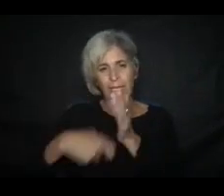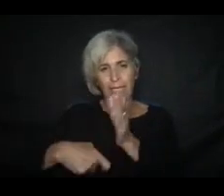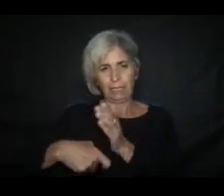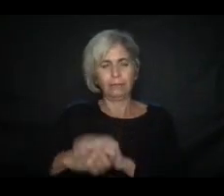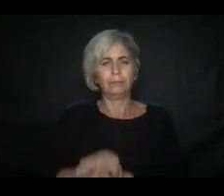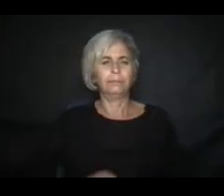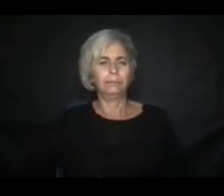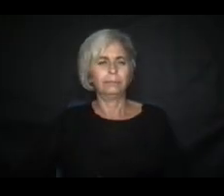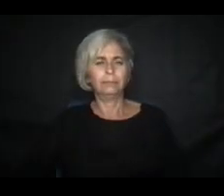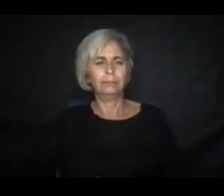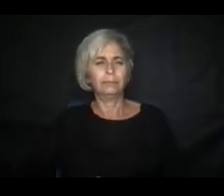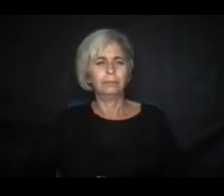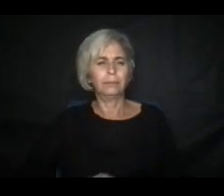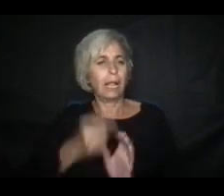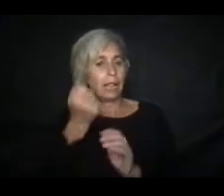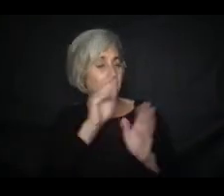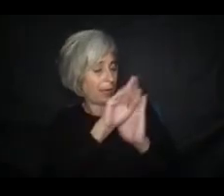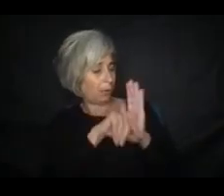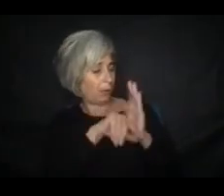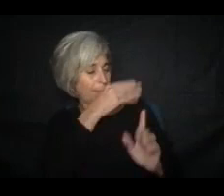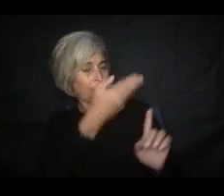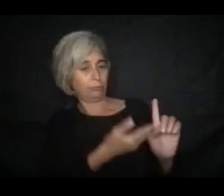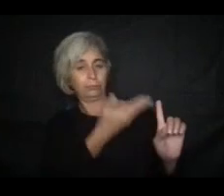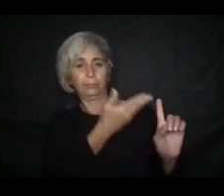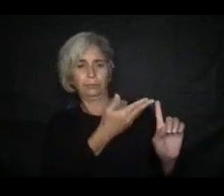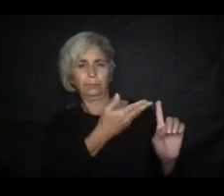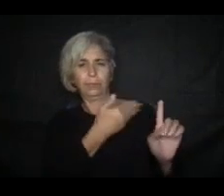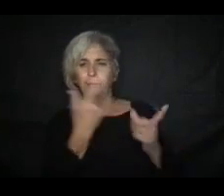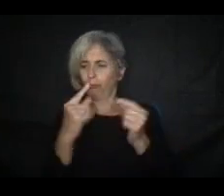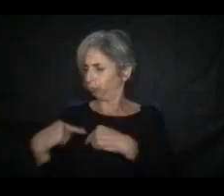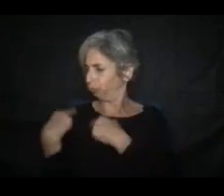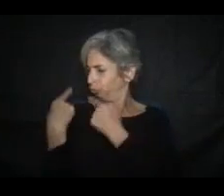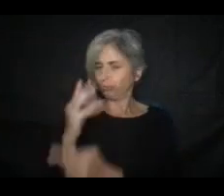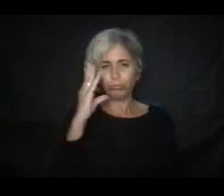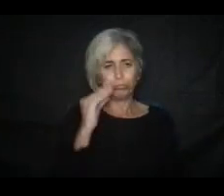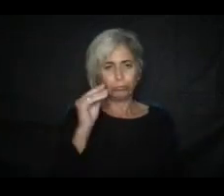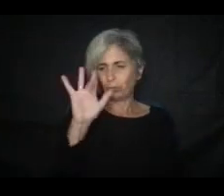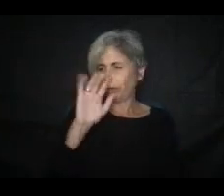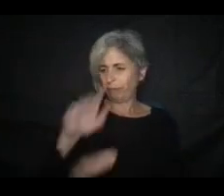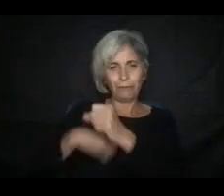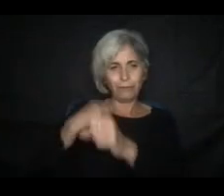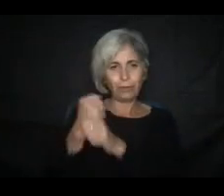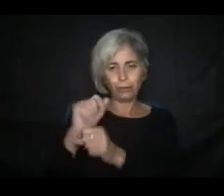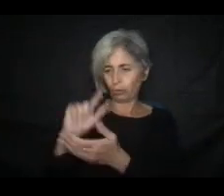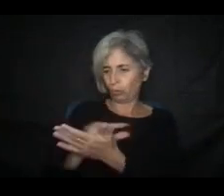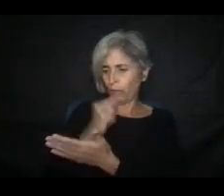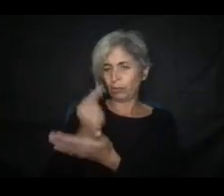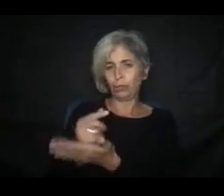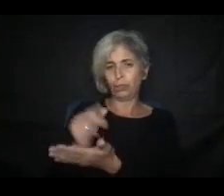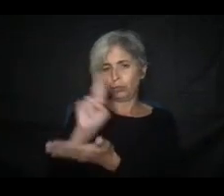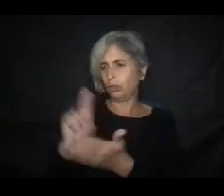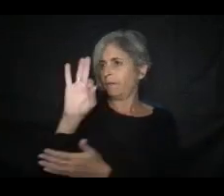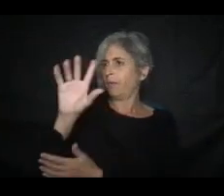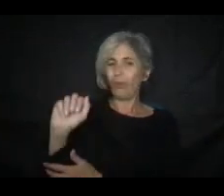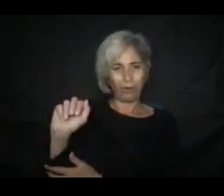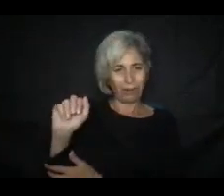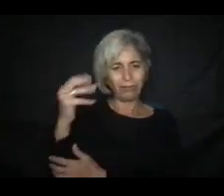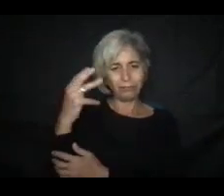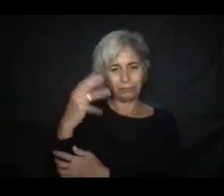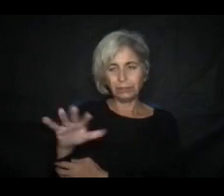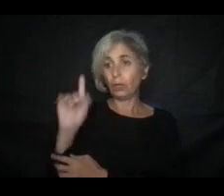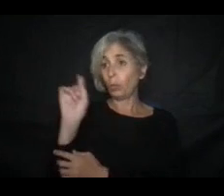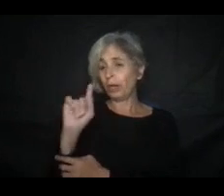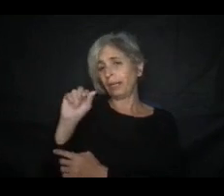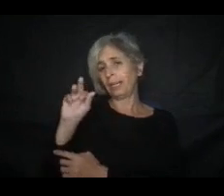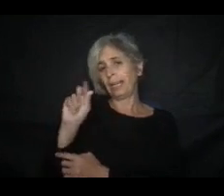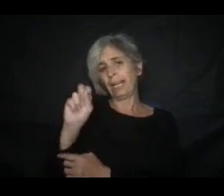So a little about myself. I've been doing this for 25 years now. I'm a graduate of the University of Florida up in Gainesville, and